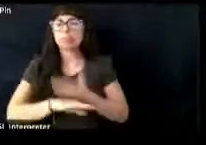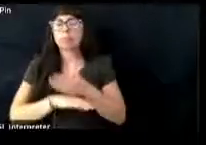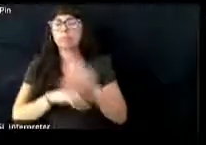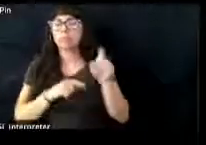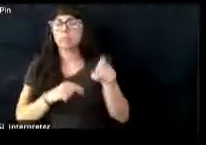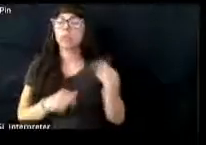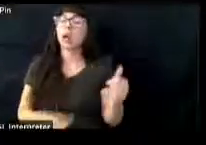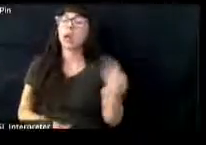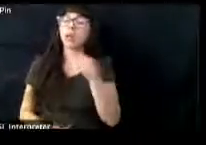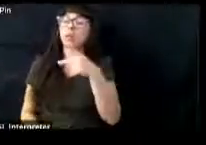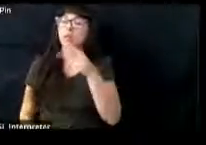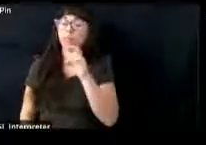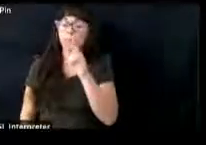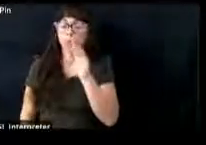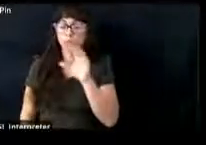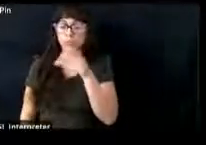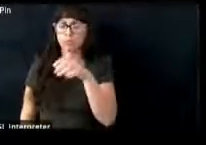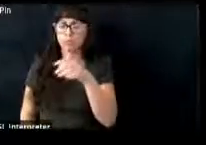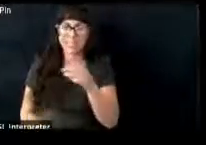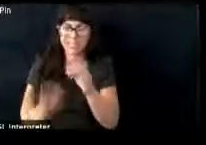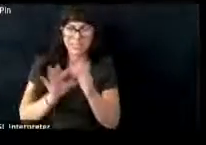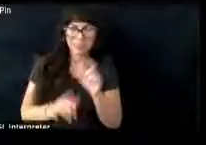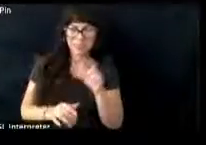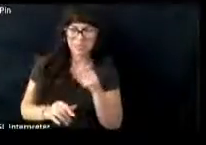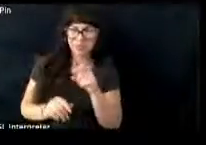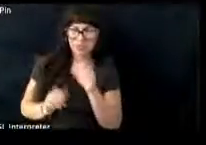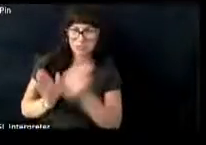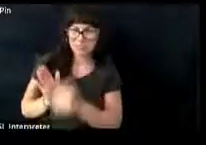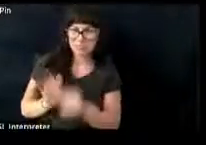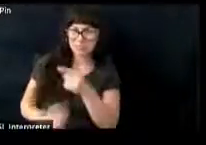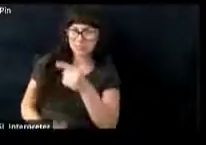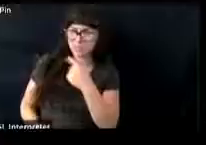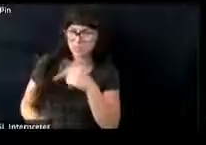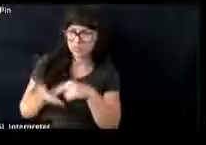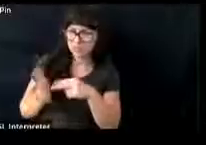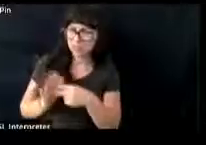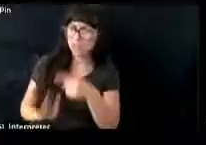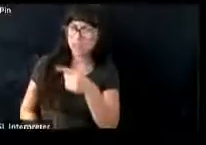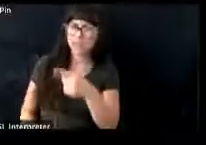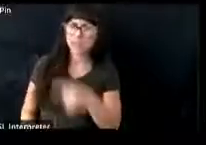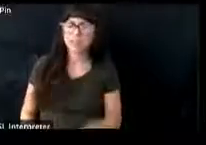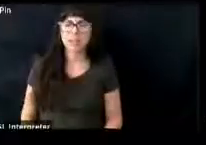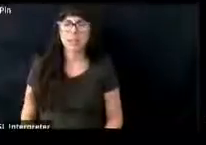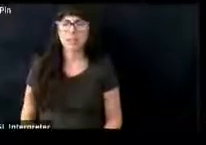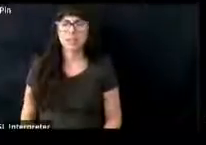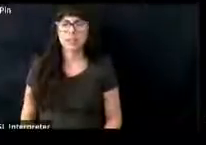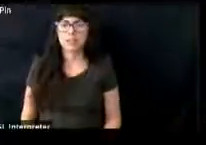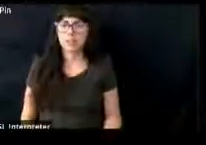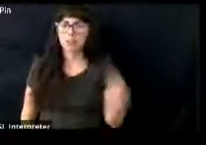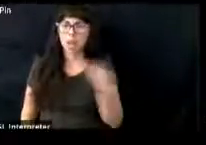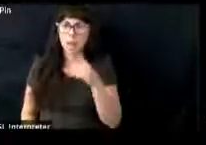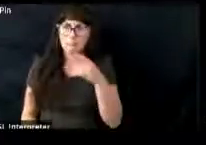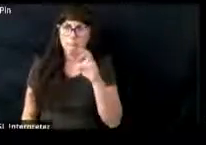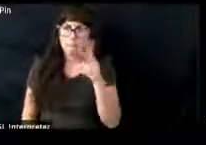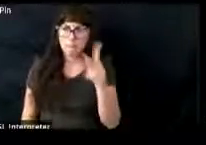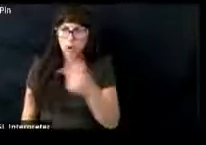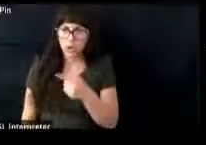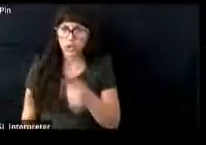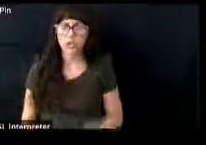located, the interpreter is going to ask for a repetition. Disculpe, el último parque que mencionó, dijo que está ubicado ¿en